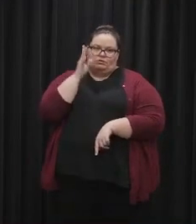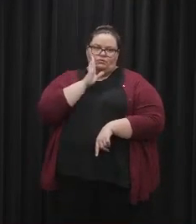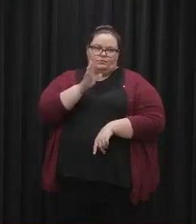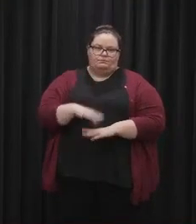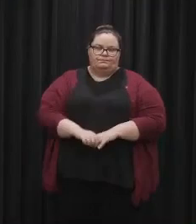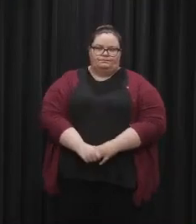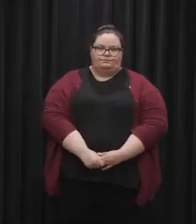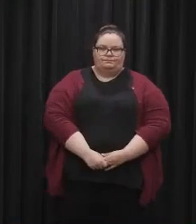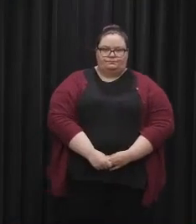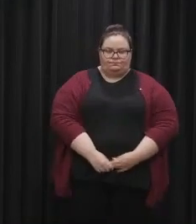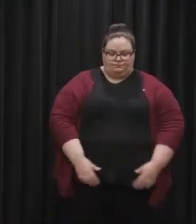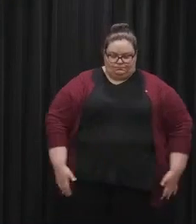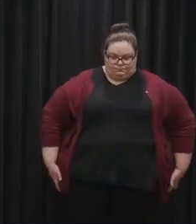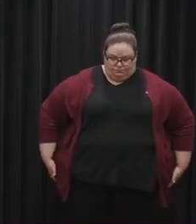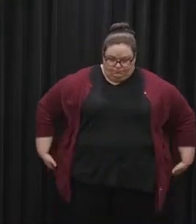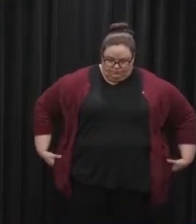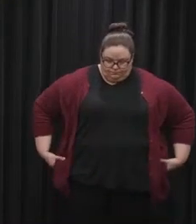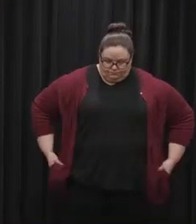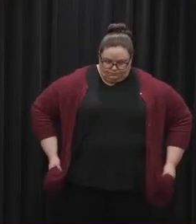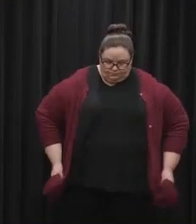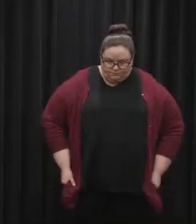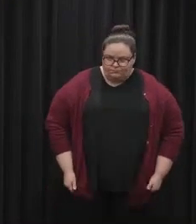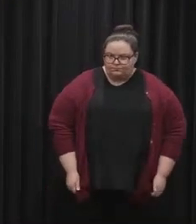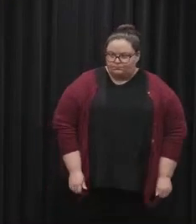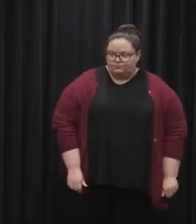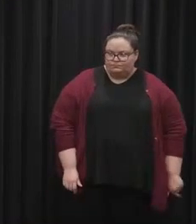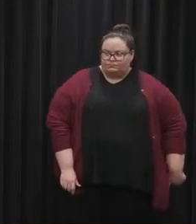The MLA for Campbellton Dalhousie